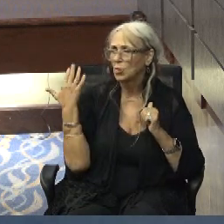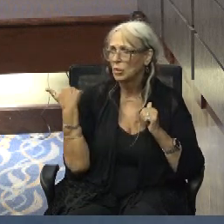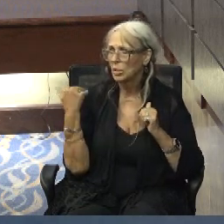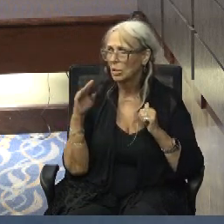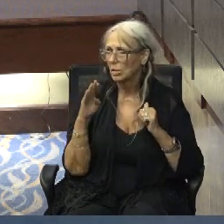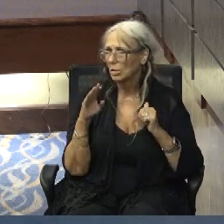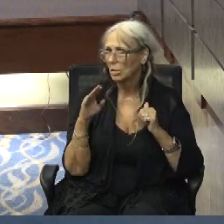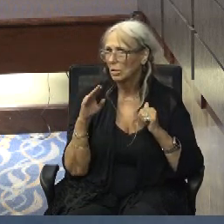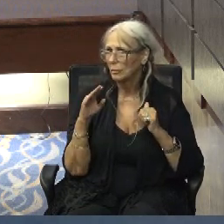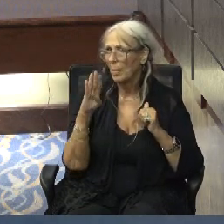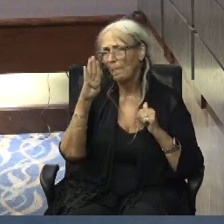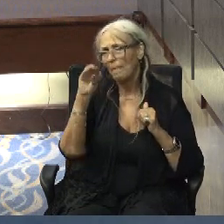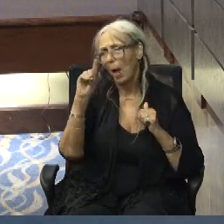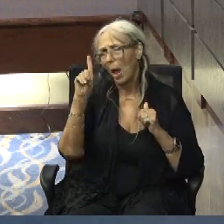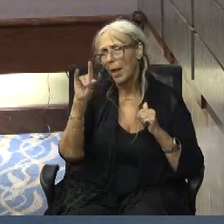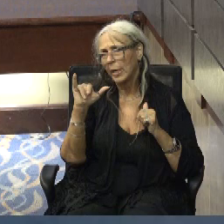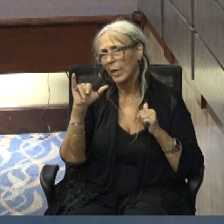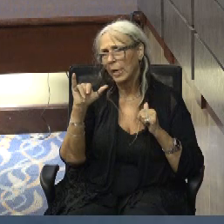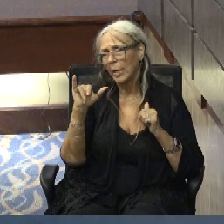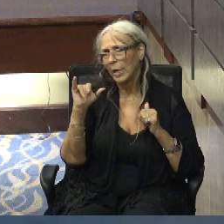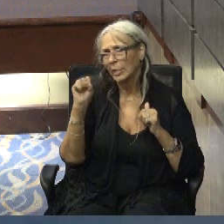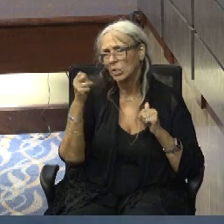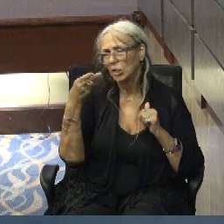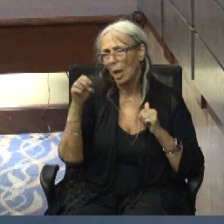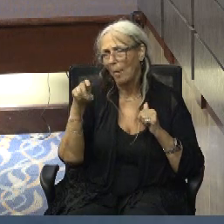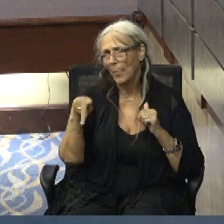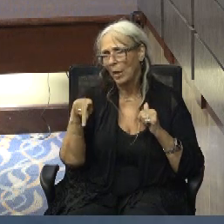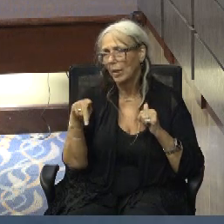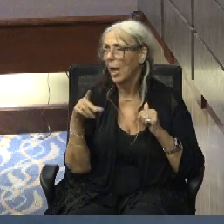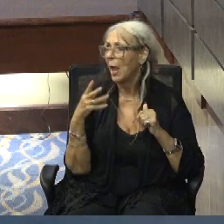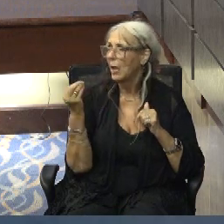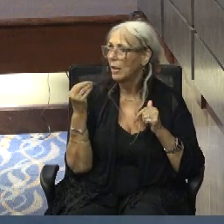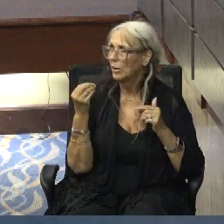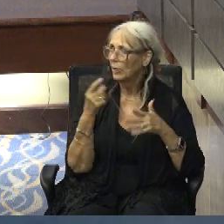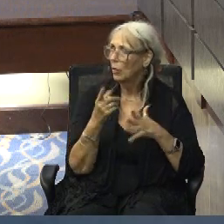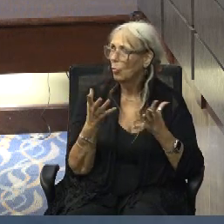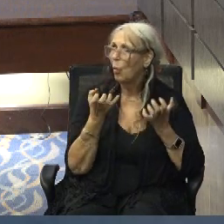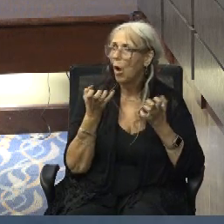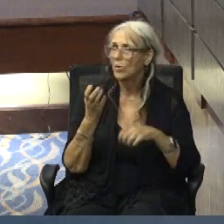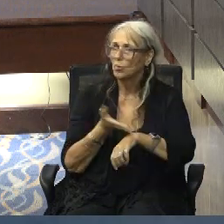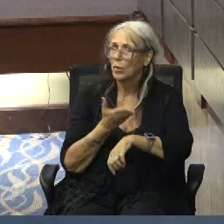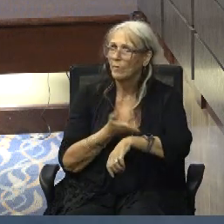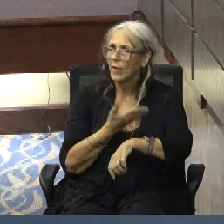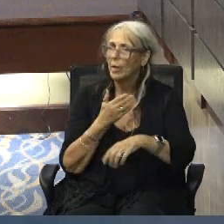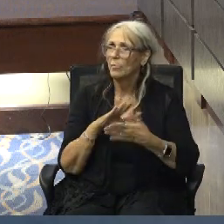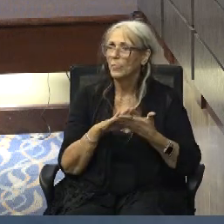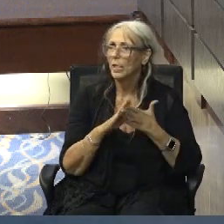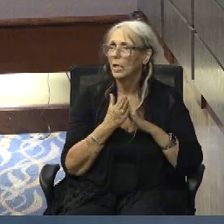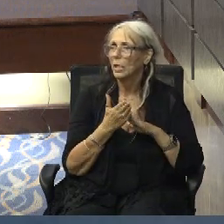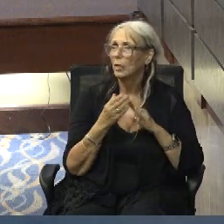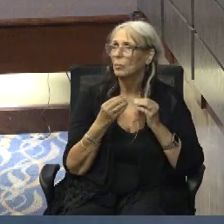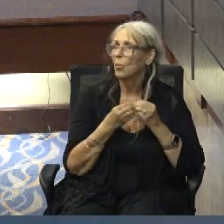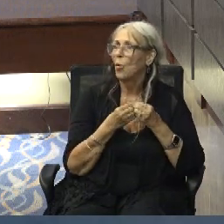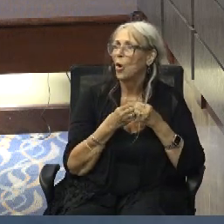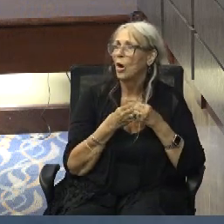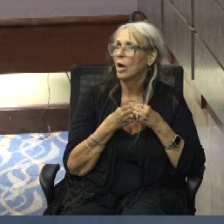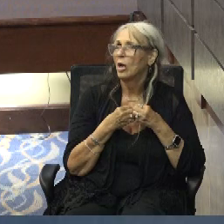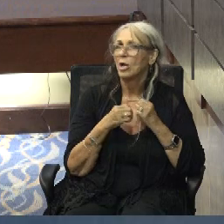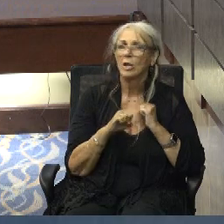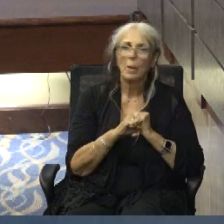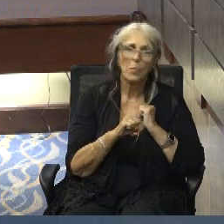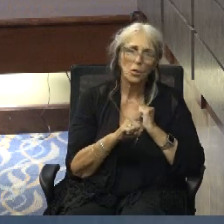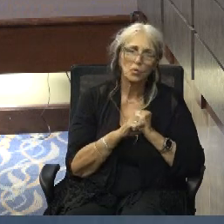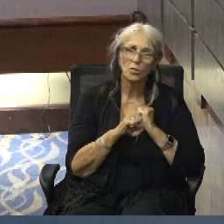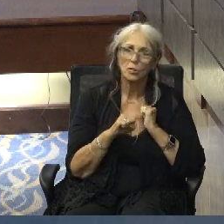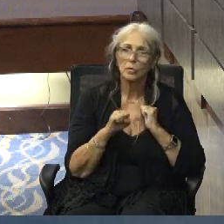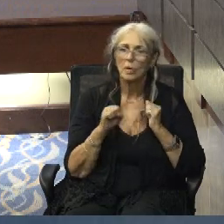a body shop, I believe, and they're wanting to renovate that and turn it into more of a compatible commercial use